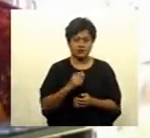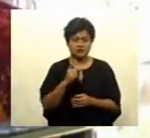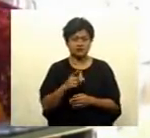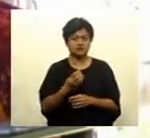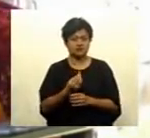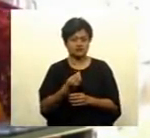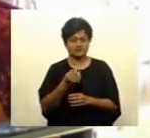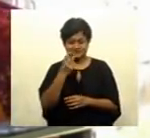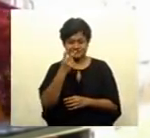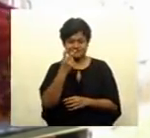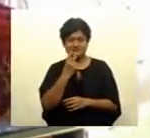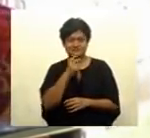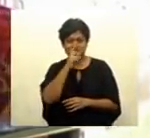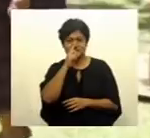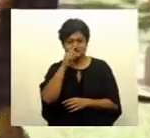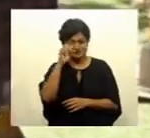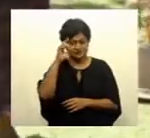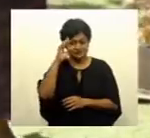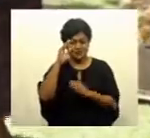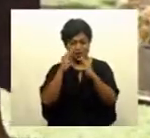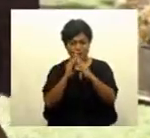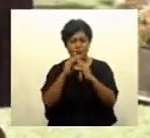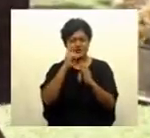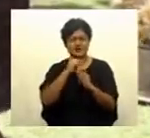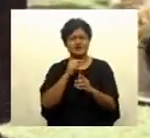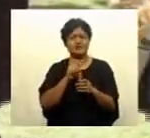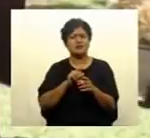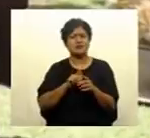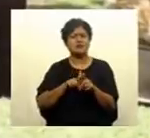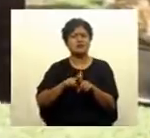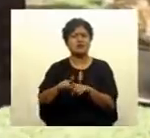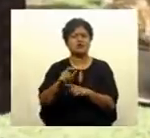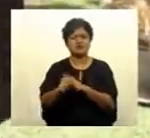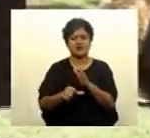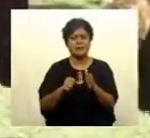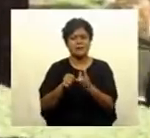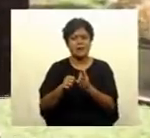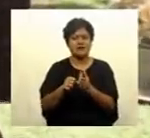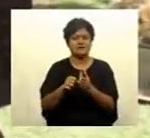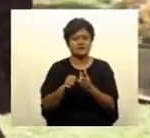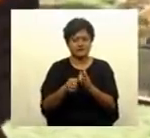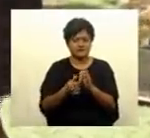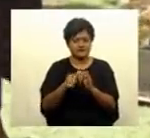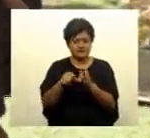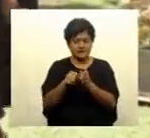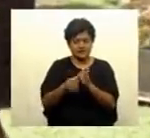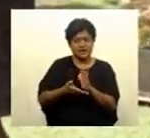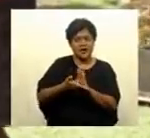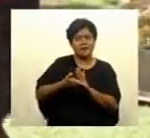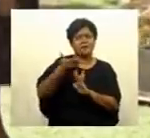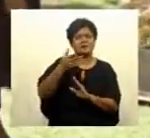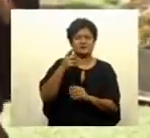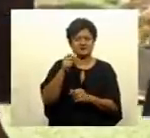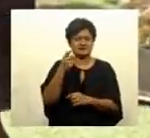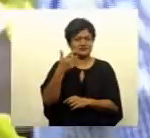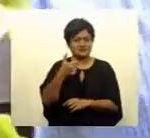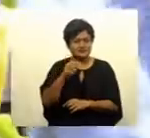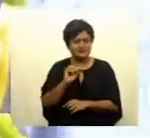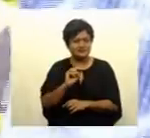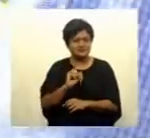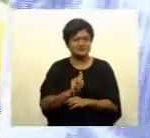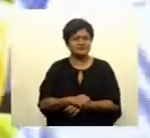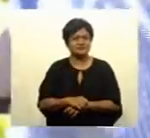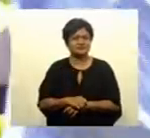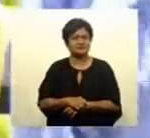after senior citizens mostly above the age of 60. The minister says numbers have increased in these homes since the